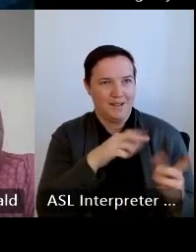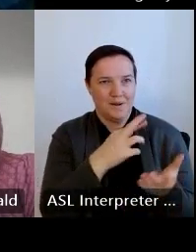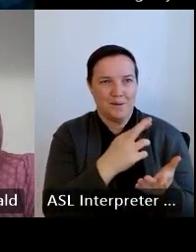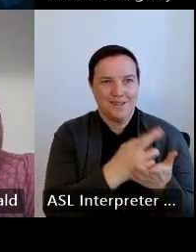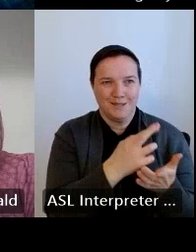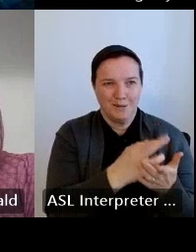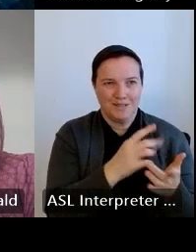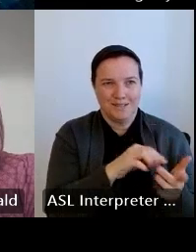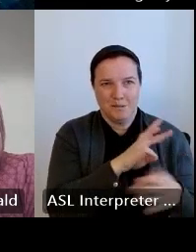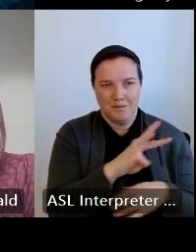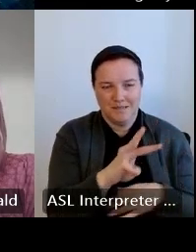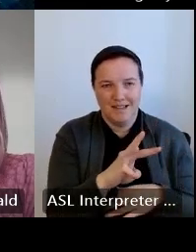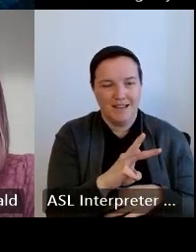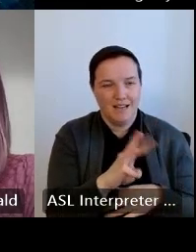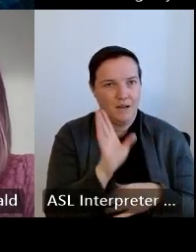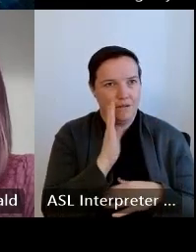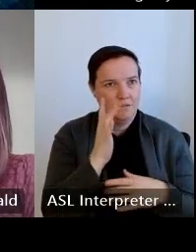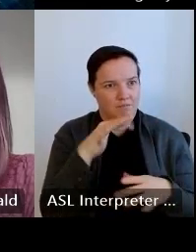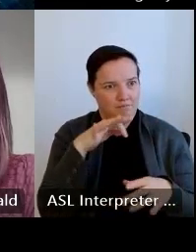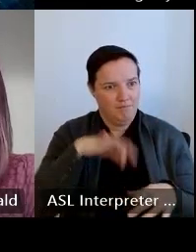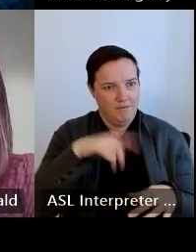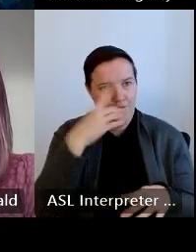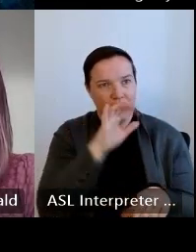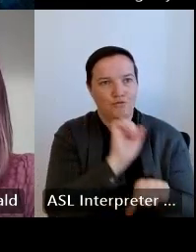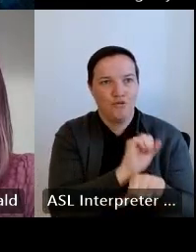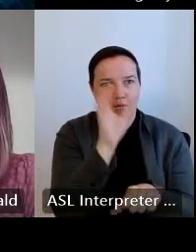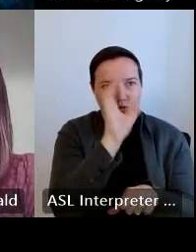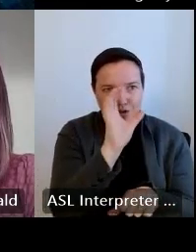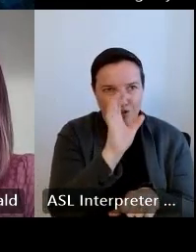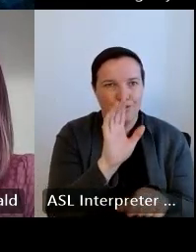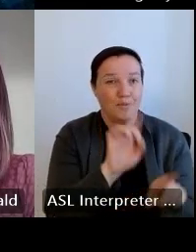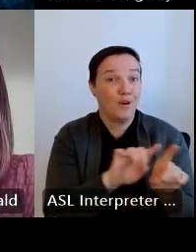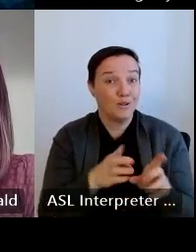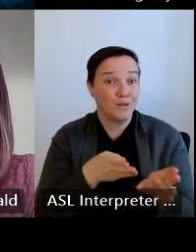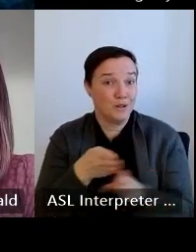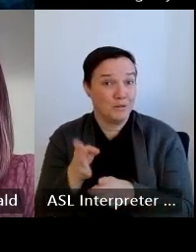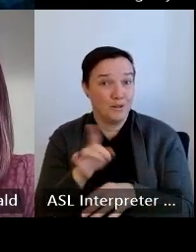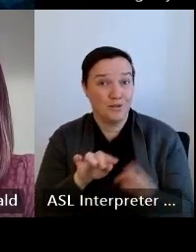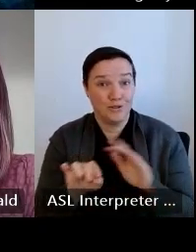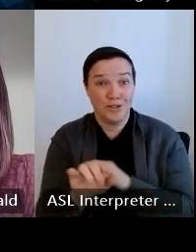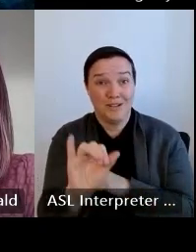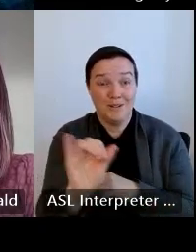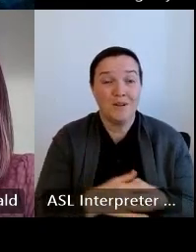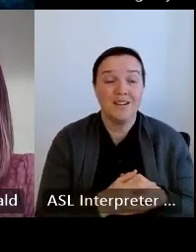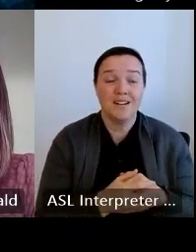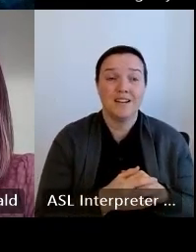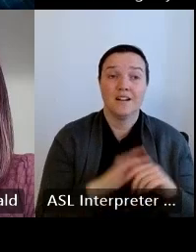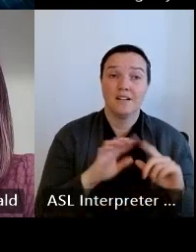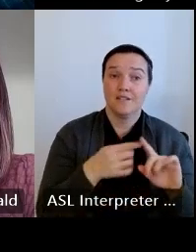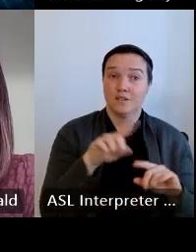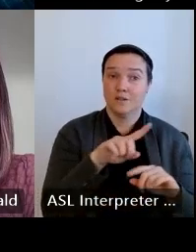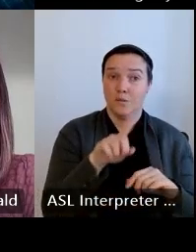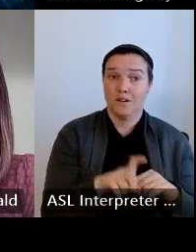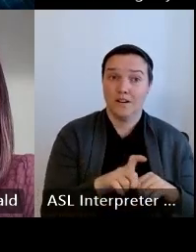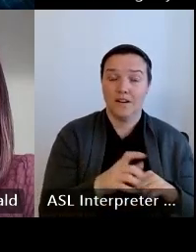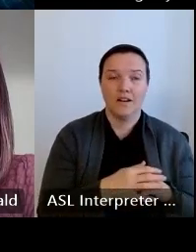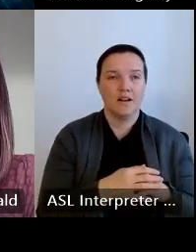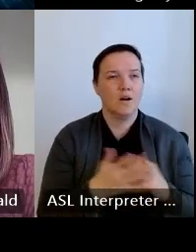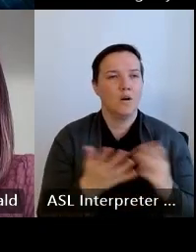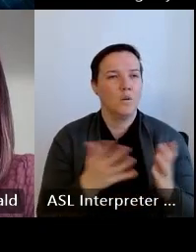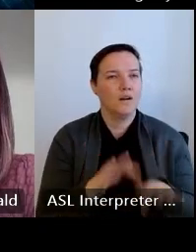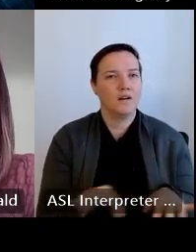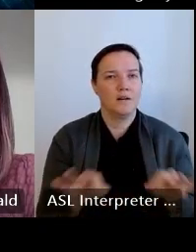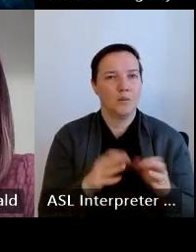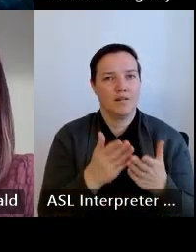their career journey. So to start off the questions, the first one is, what key factors